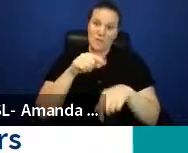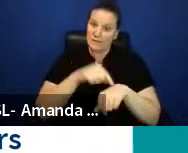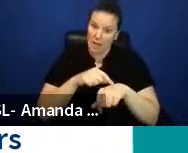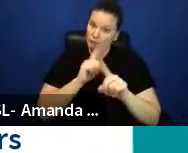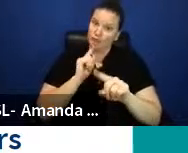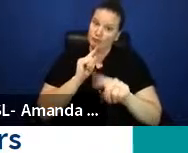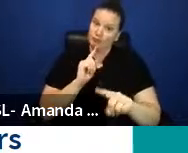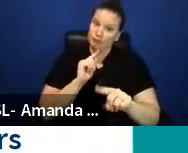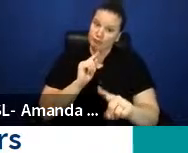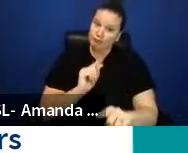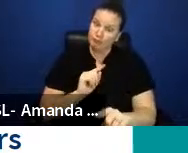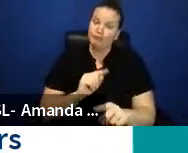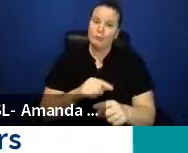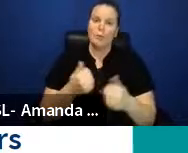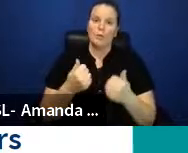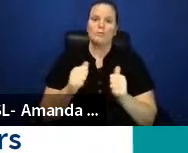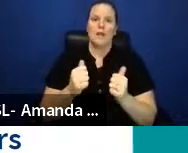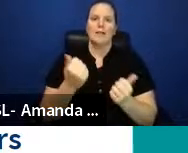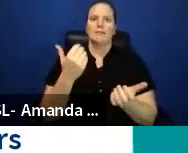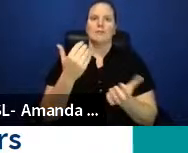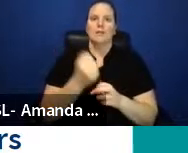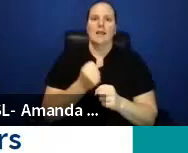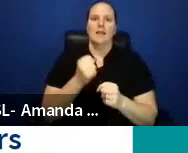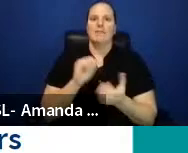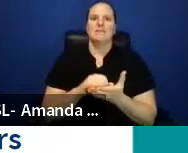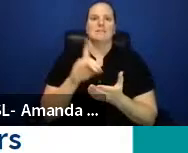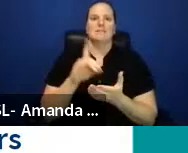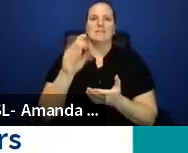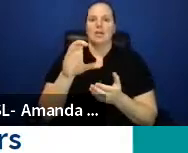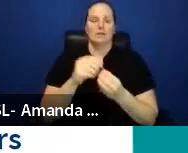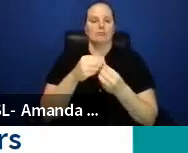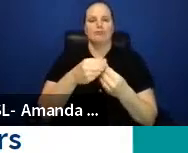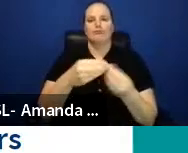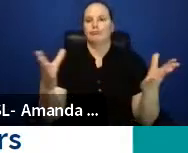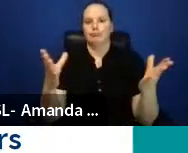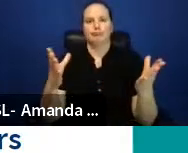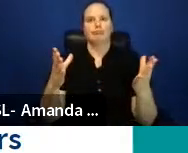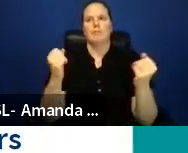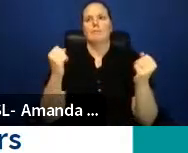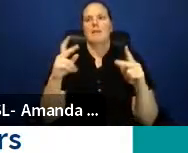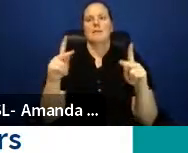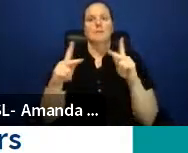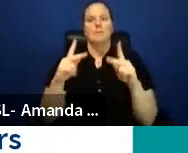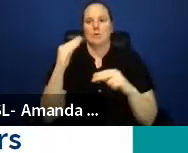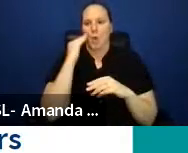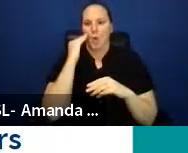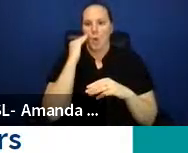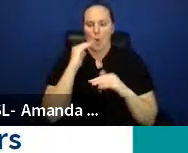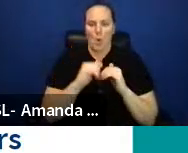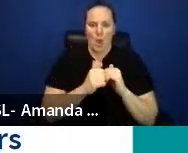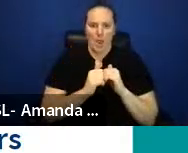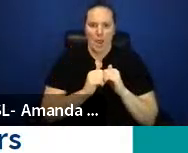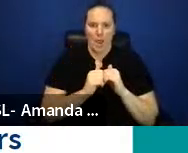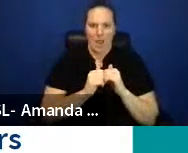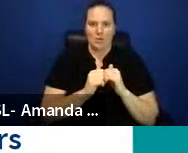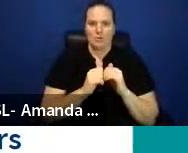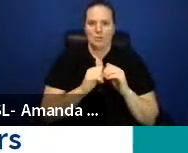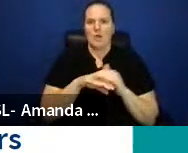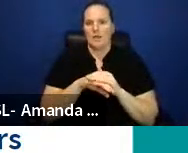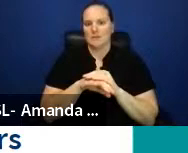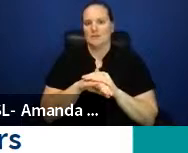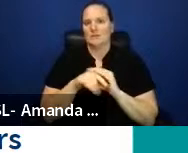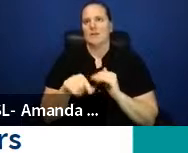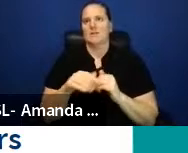So once again, we're trying to get this document out and let as many folks know how to access it